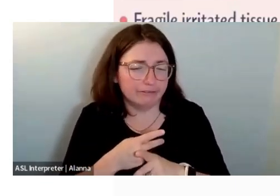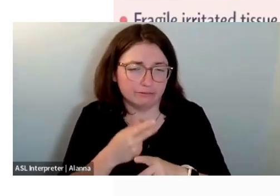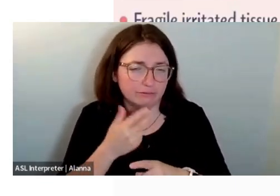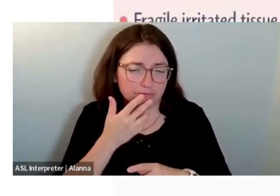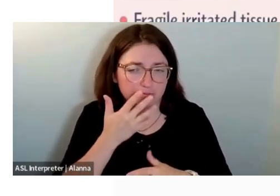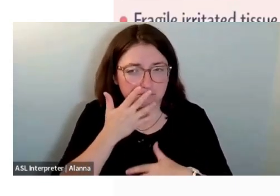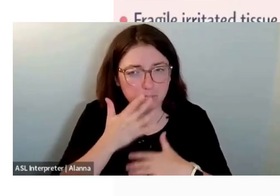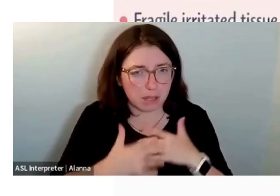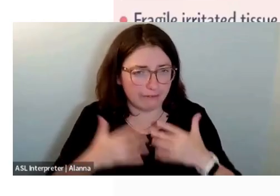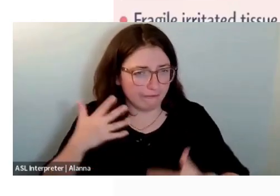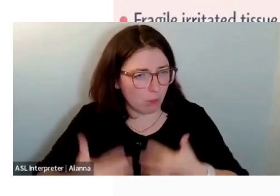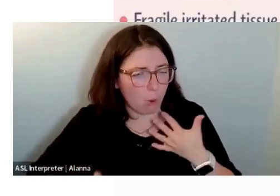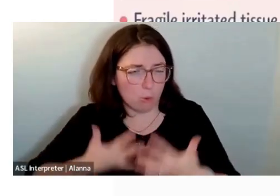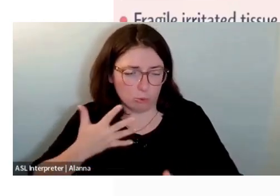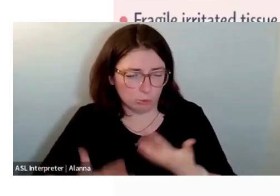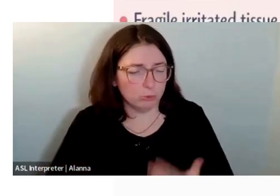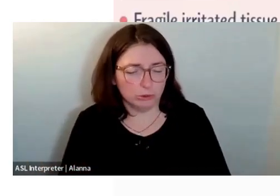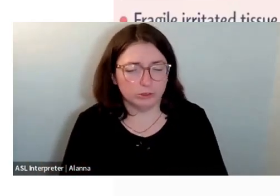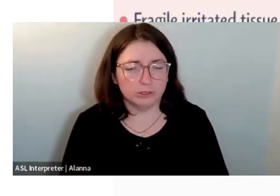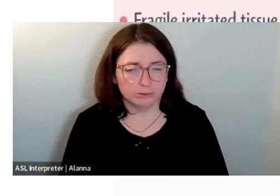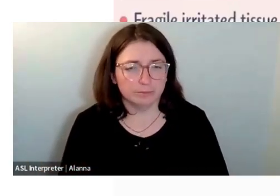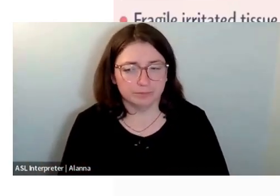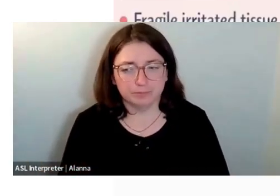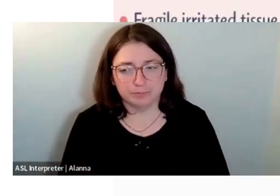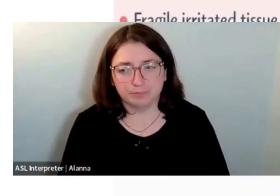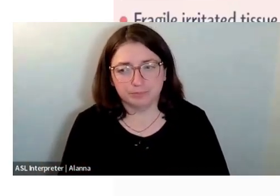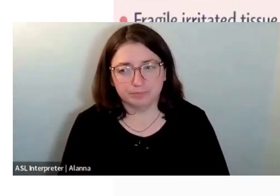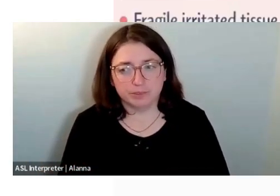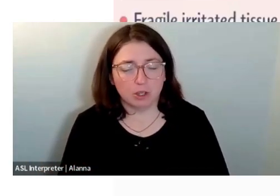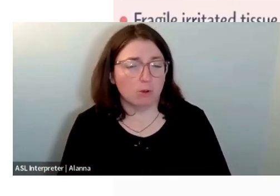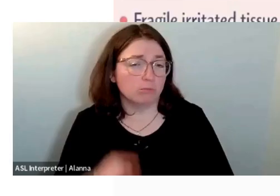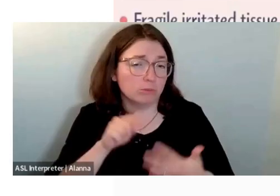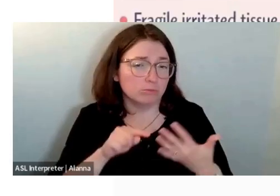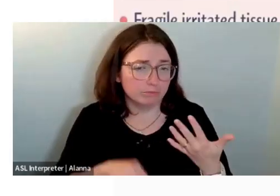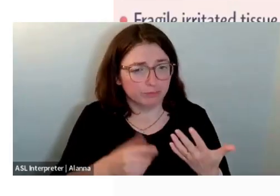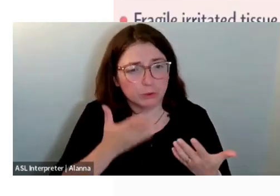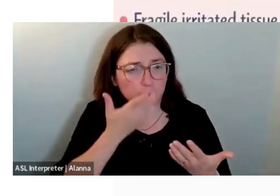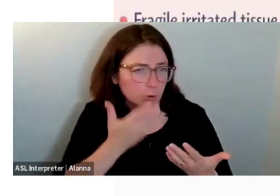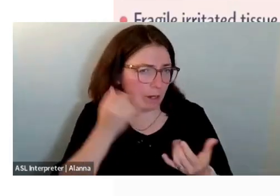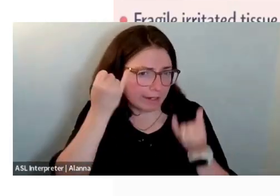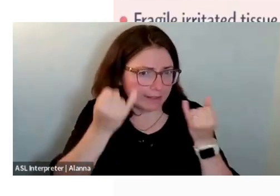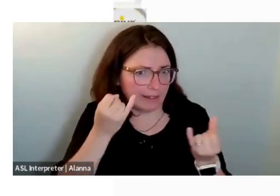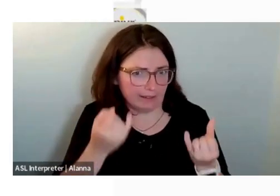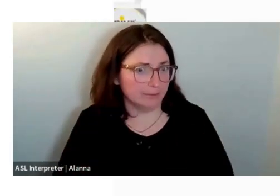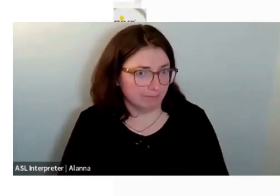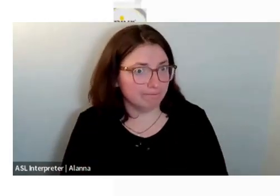body. These are all helpful principles.